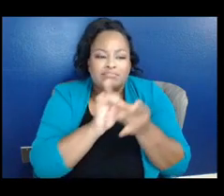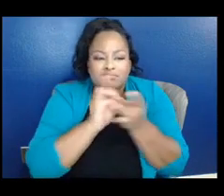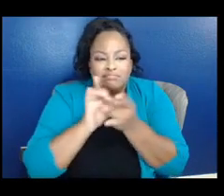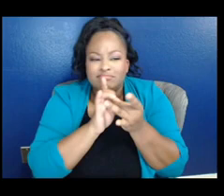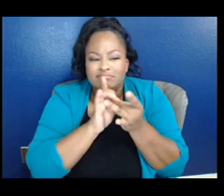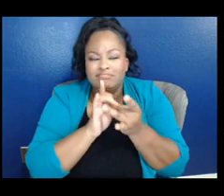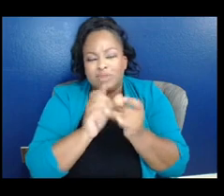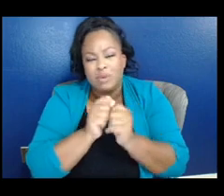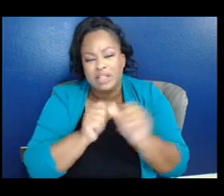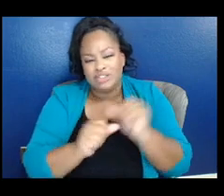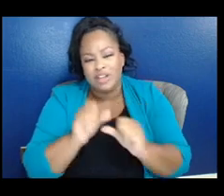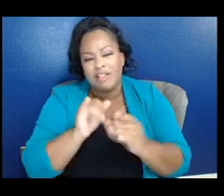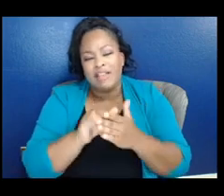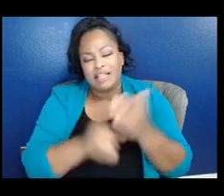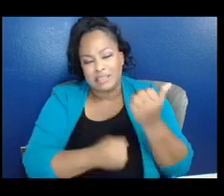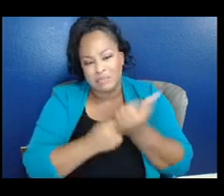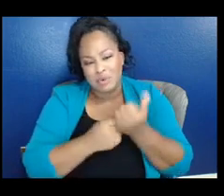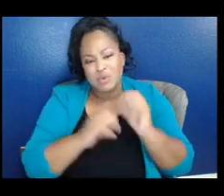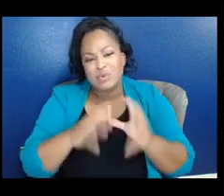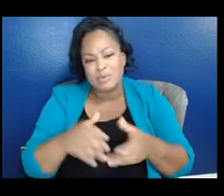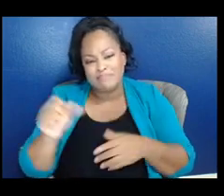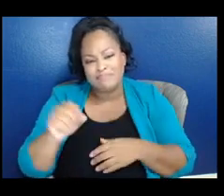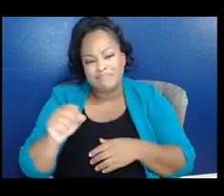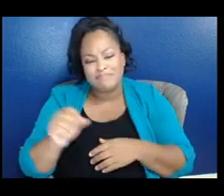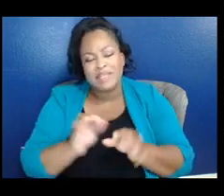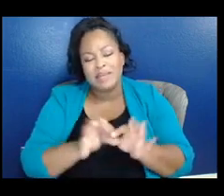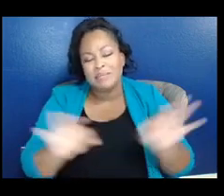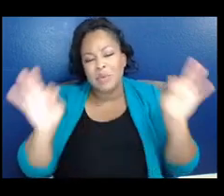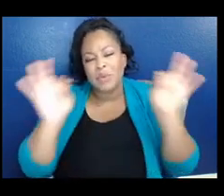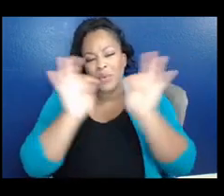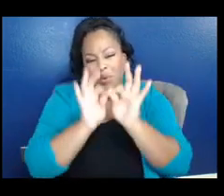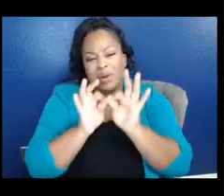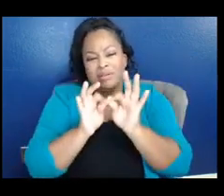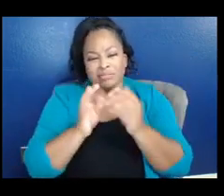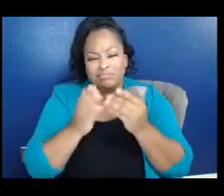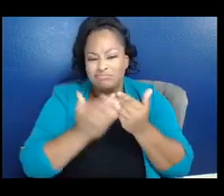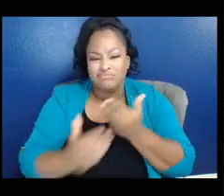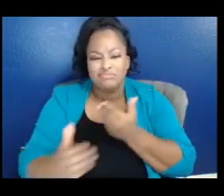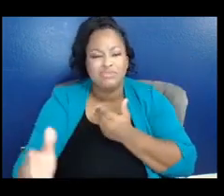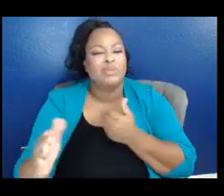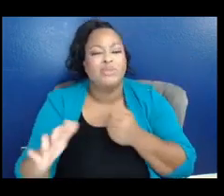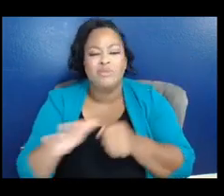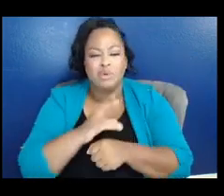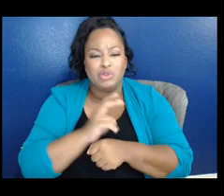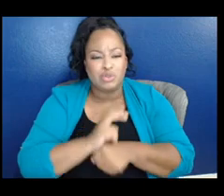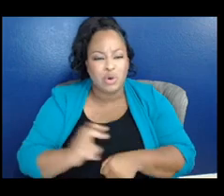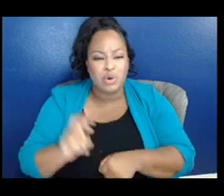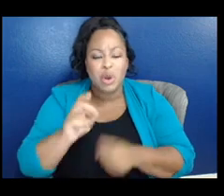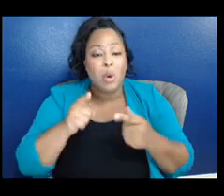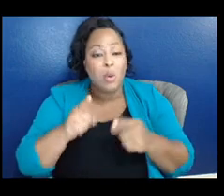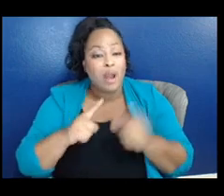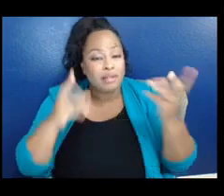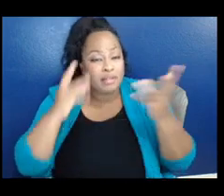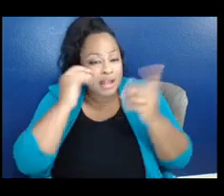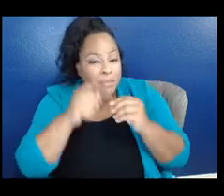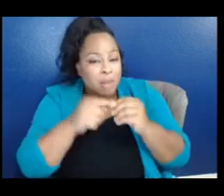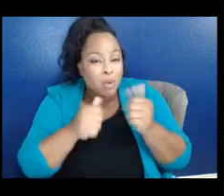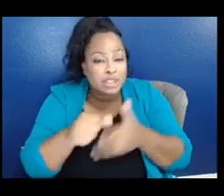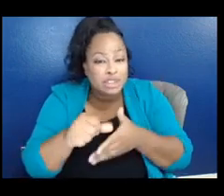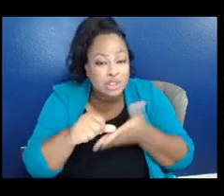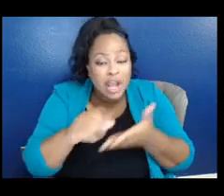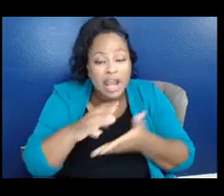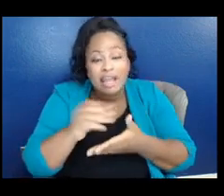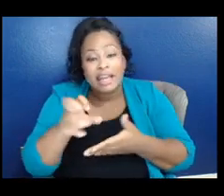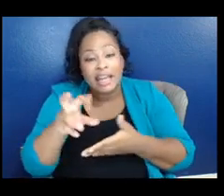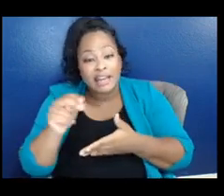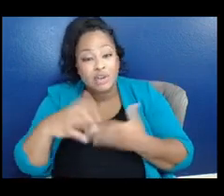with each other. So that support group is very important throughout the entire journey as you're considering your surgeries